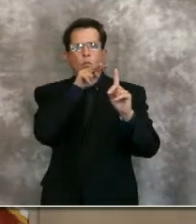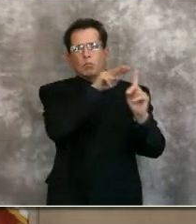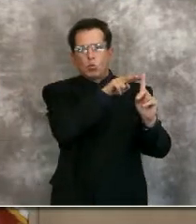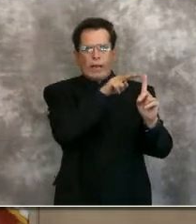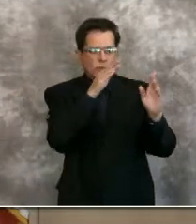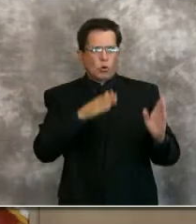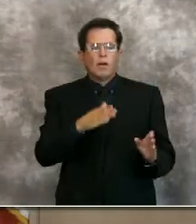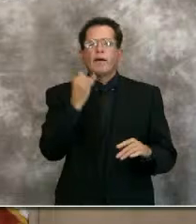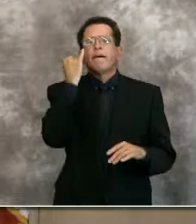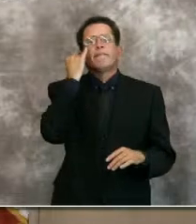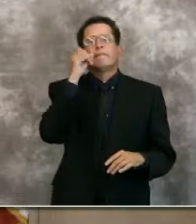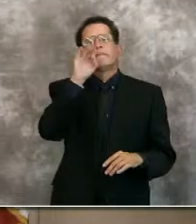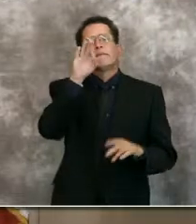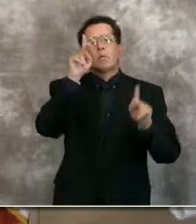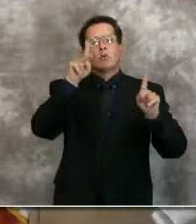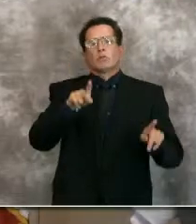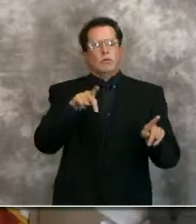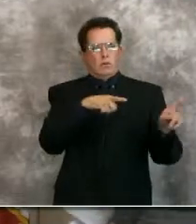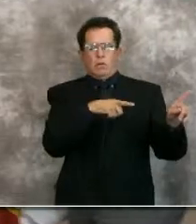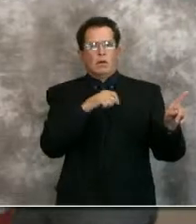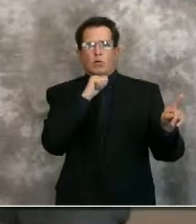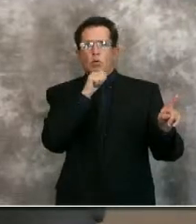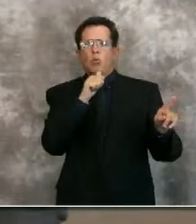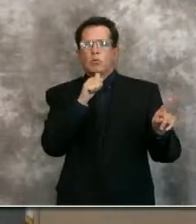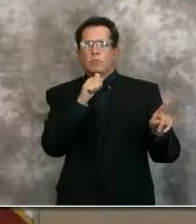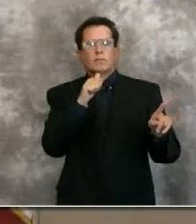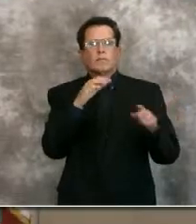Dr. McDonald to respond to that question.